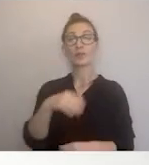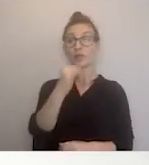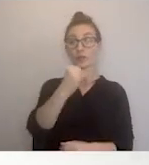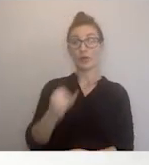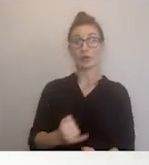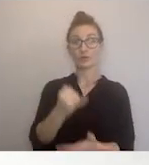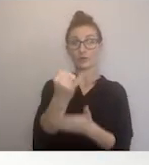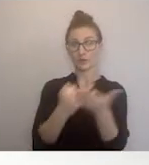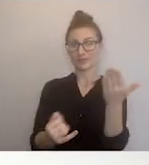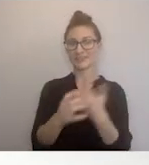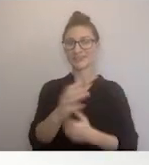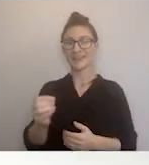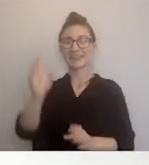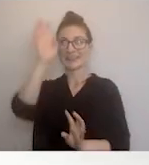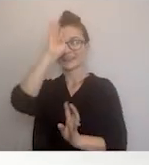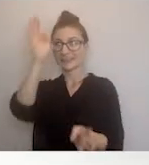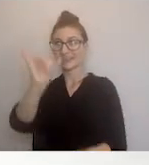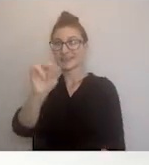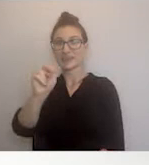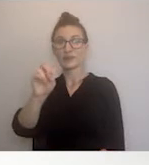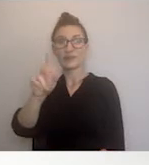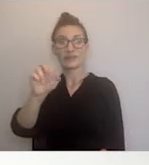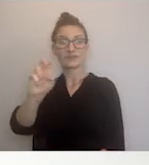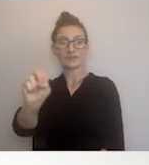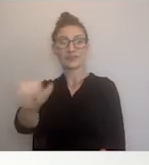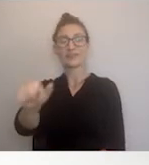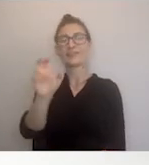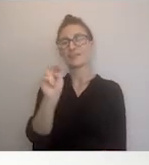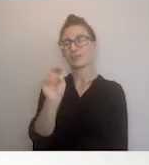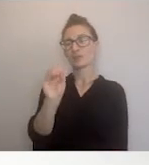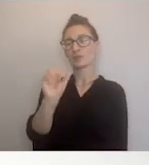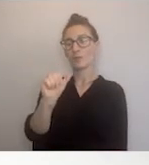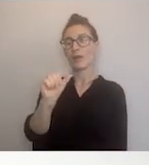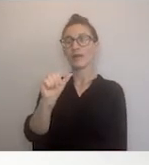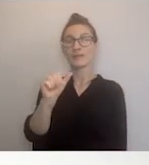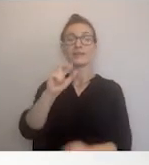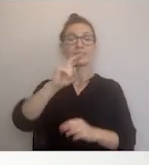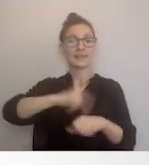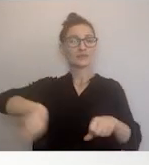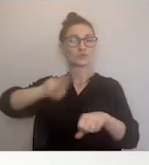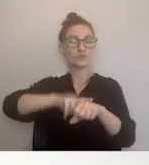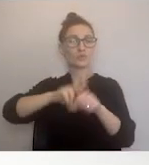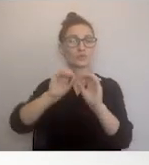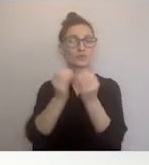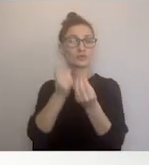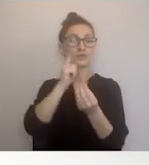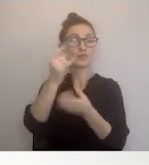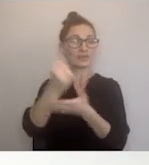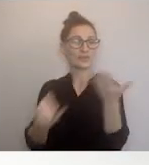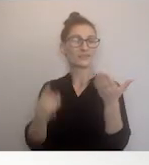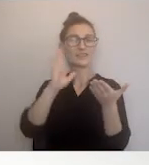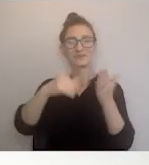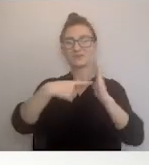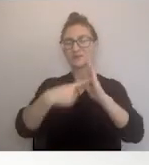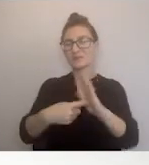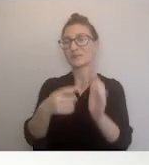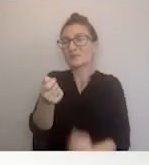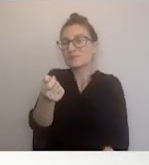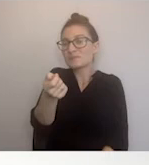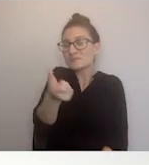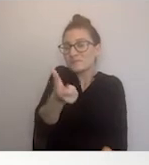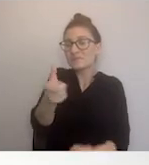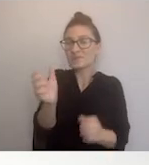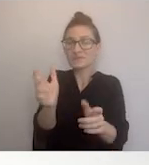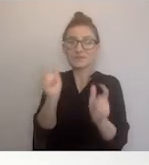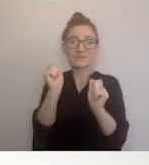award through the Arts and Innovation with NOAA, the National Organization for Arts and Health, last October. So to kind of show you what